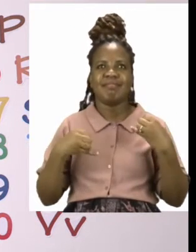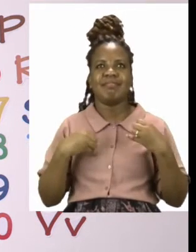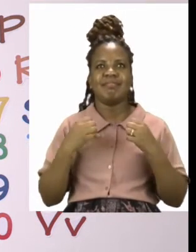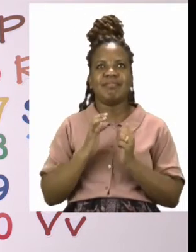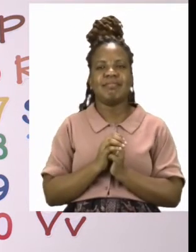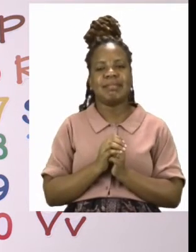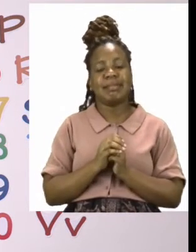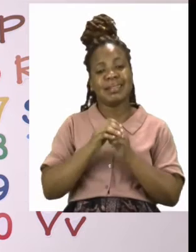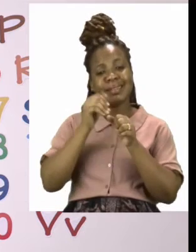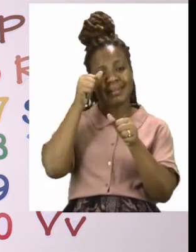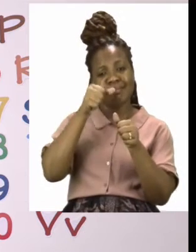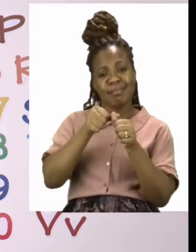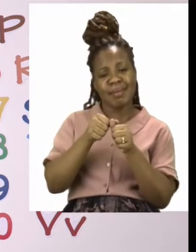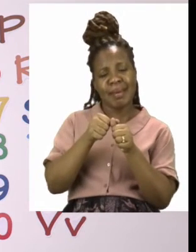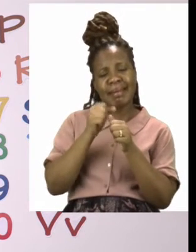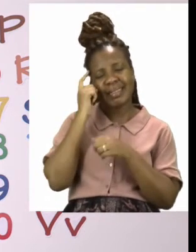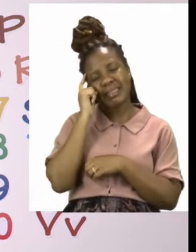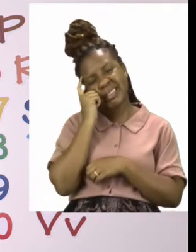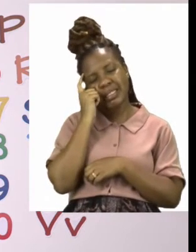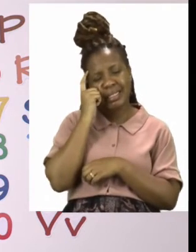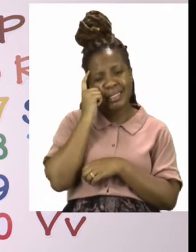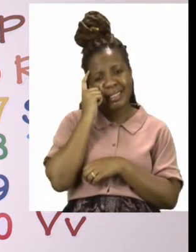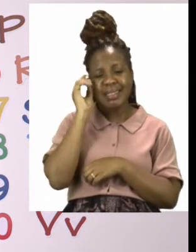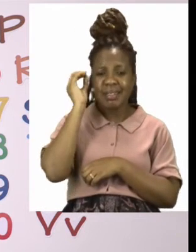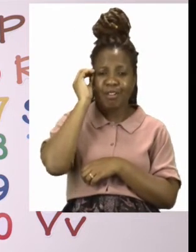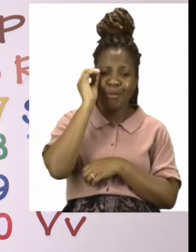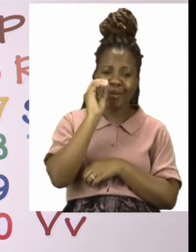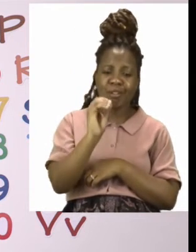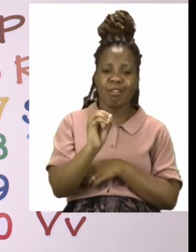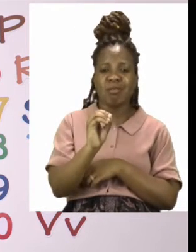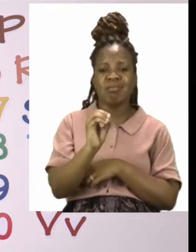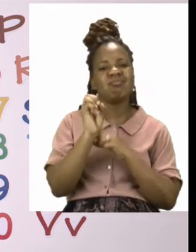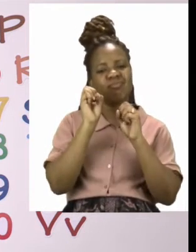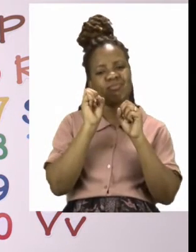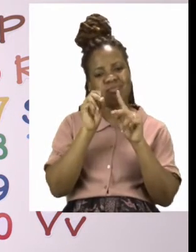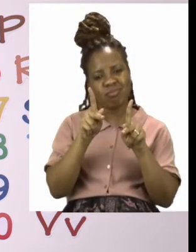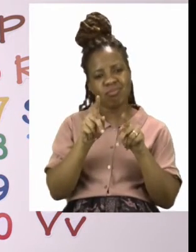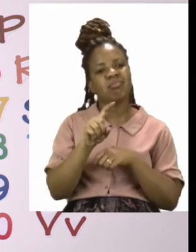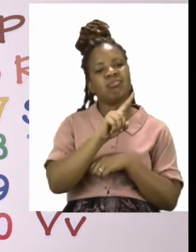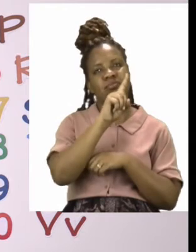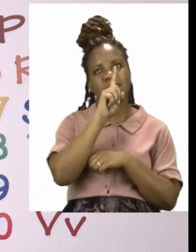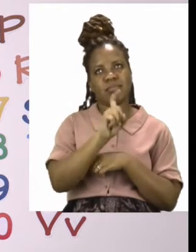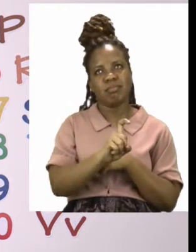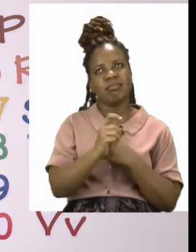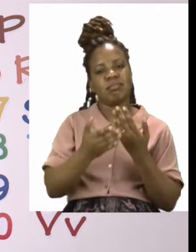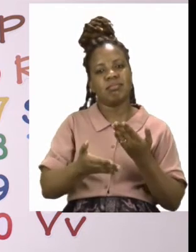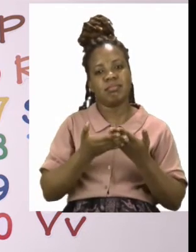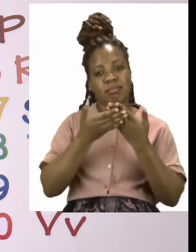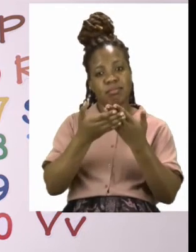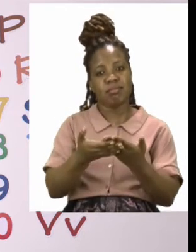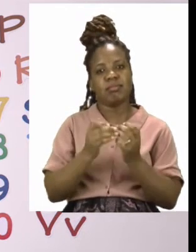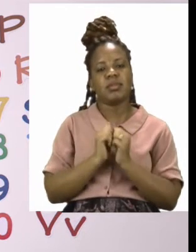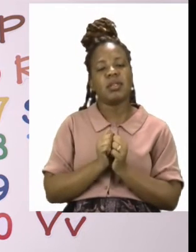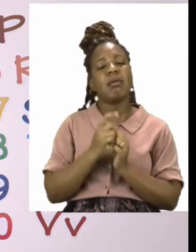you're not sure, or you don't know, that's okay, you can always ask for help. Just make sure that you finish your